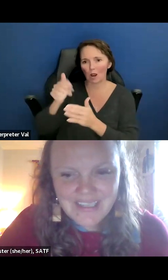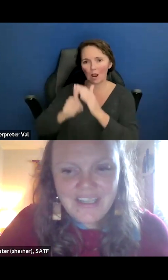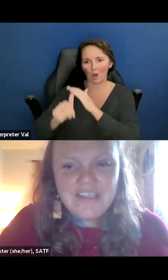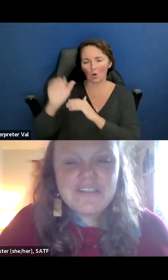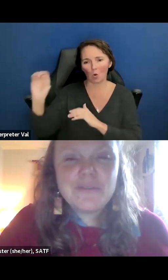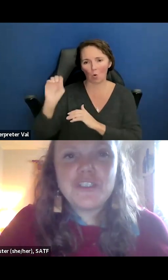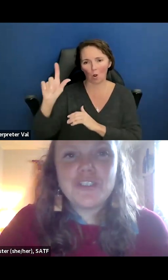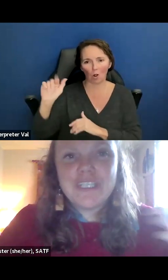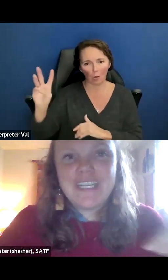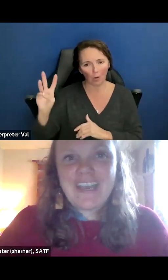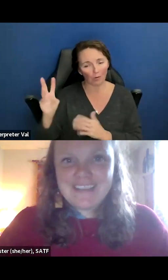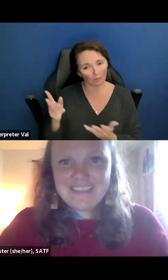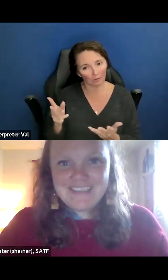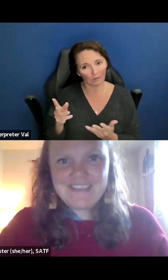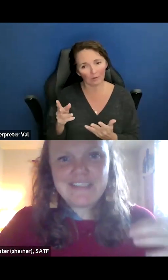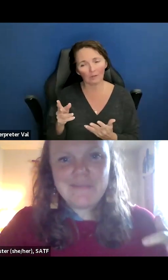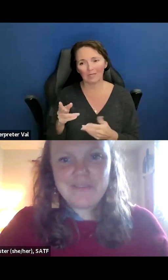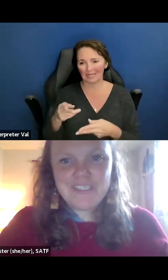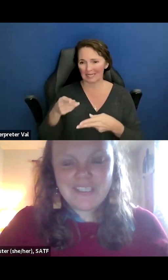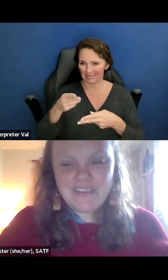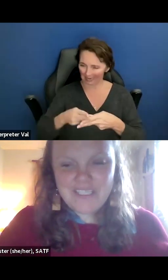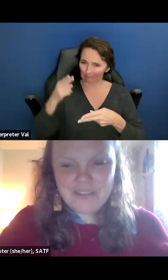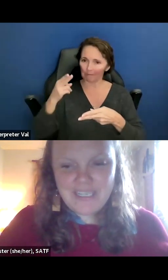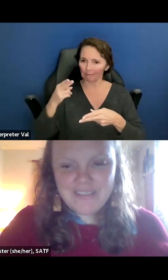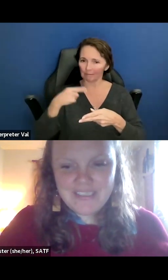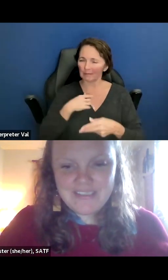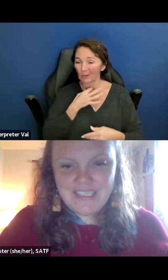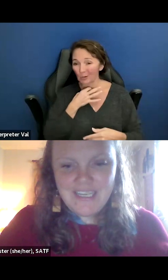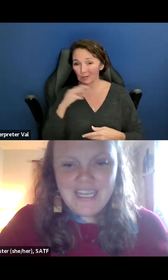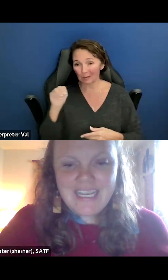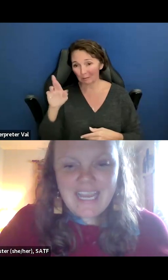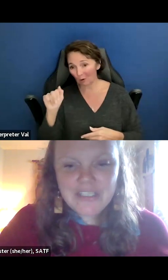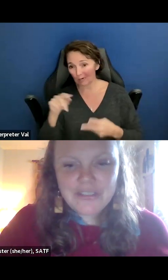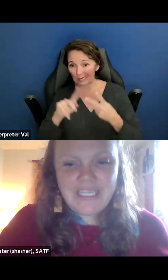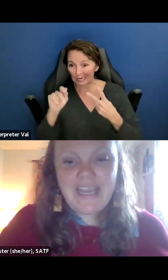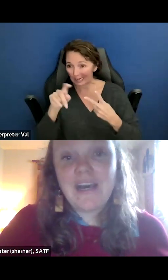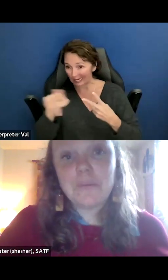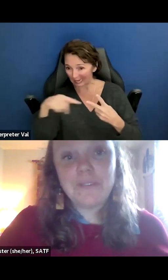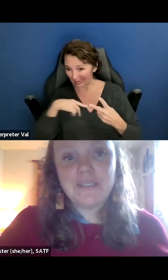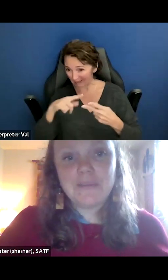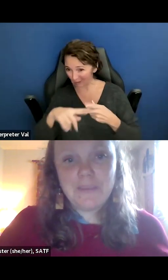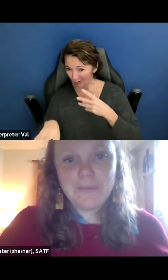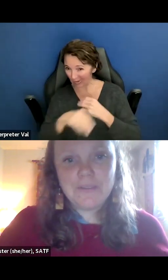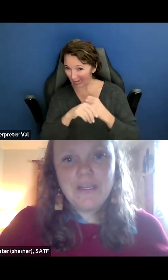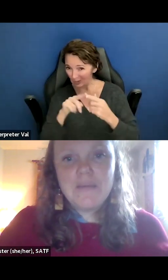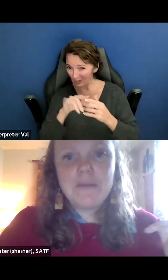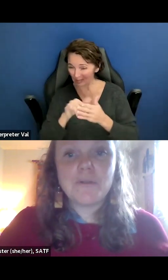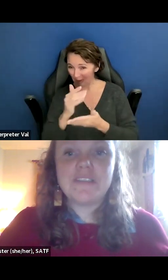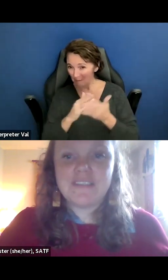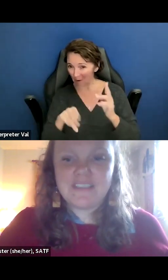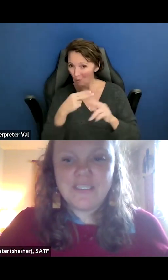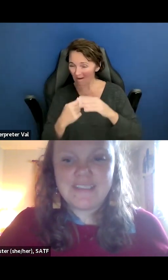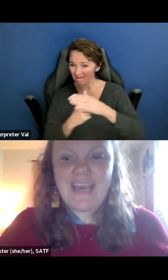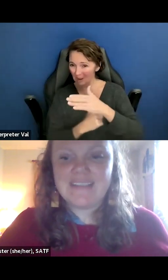resources. So ensuring access to privileged and confidential advocacy can actually help young people be